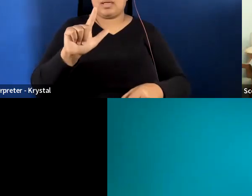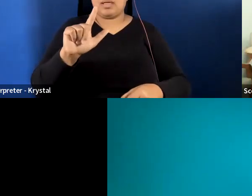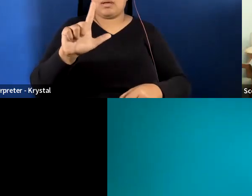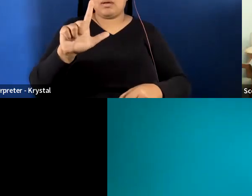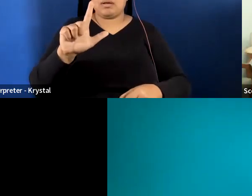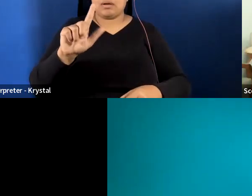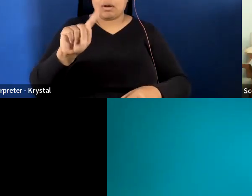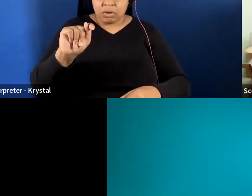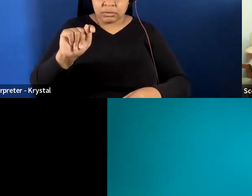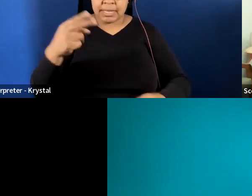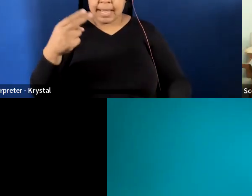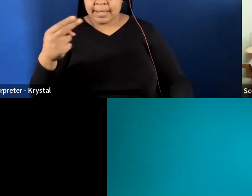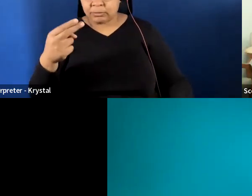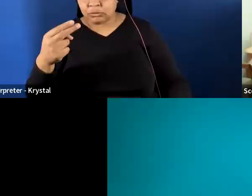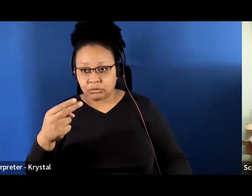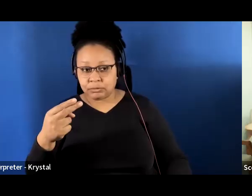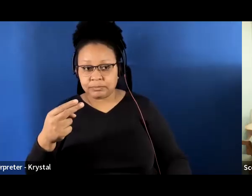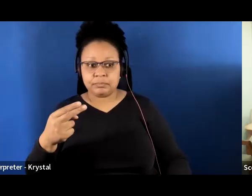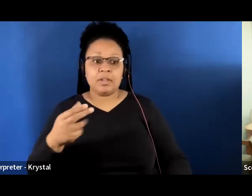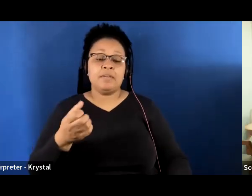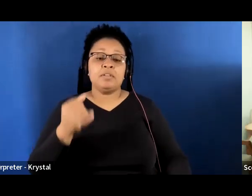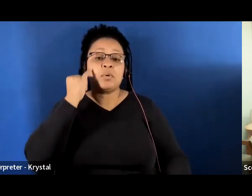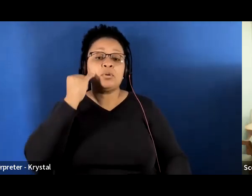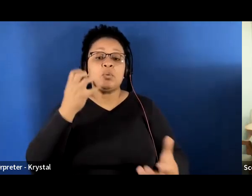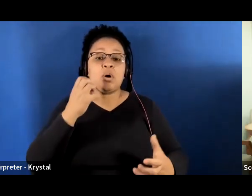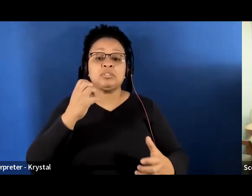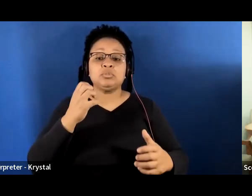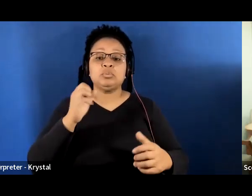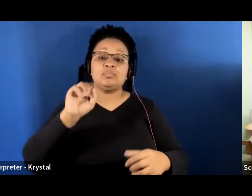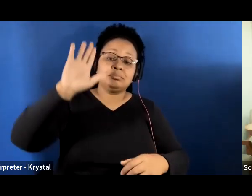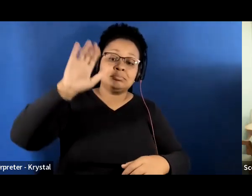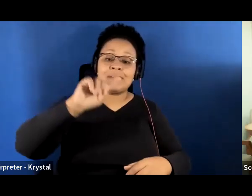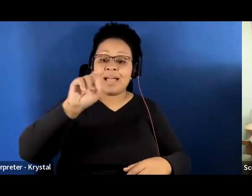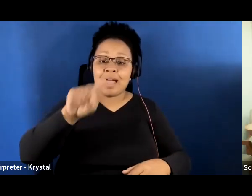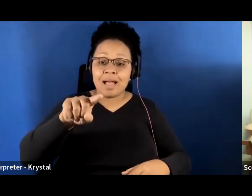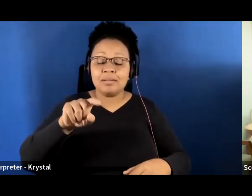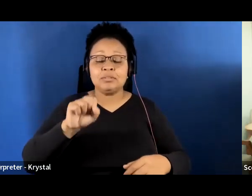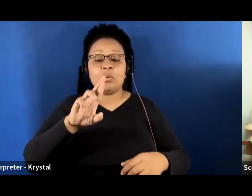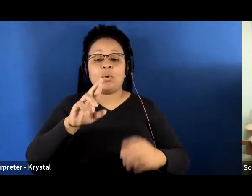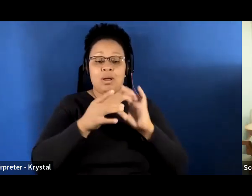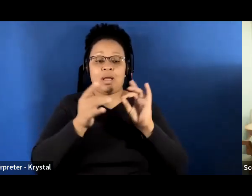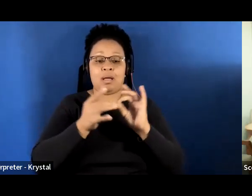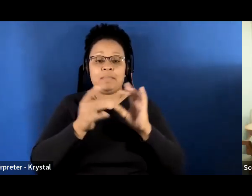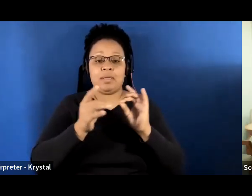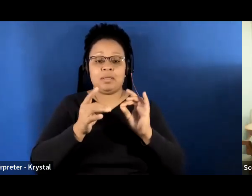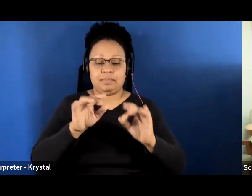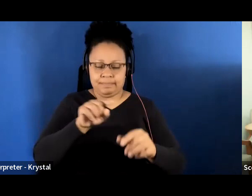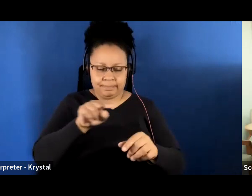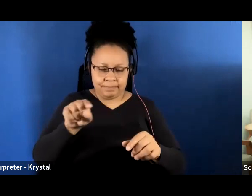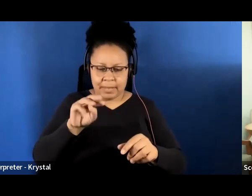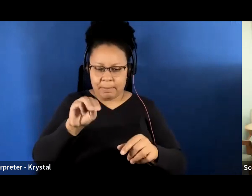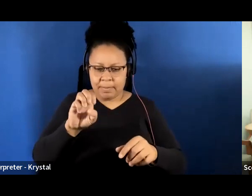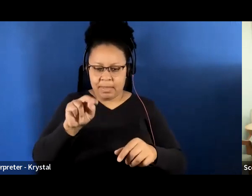H. To ask a question or make a comment, you can select the hand option on the menu